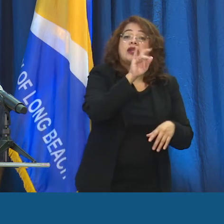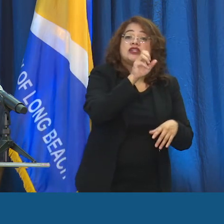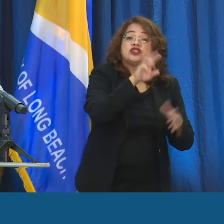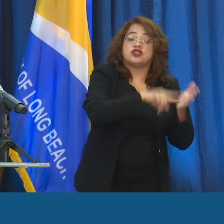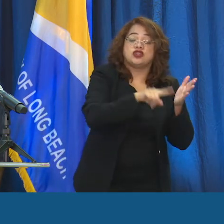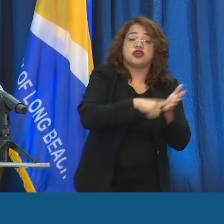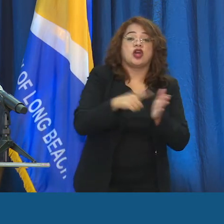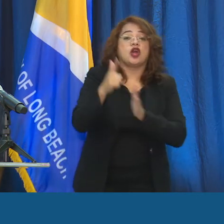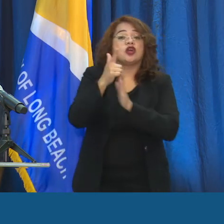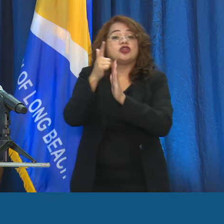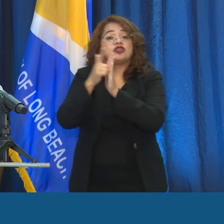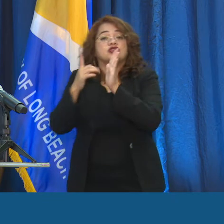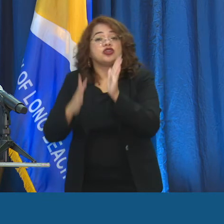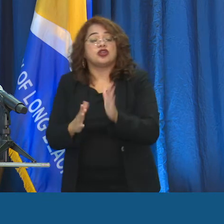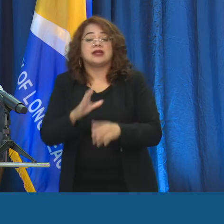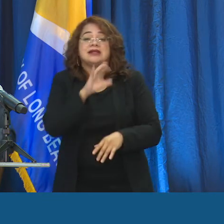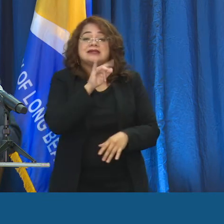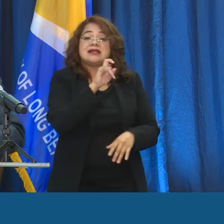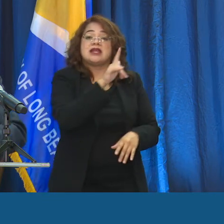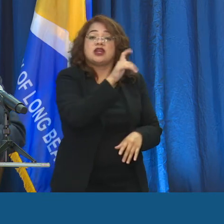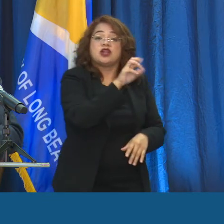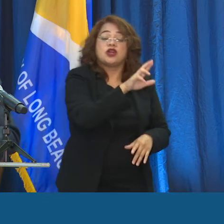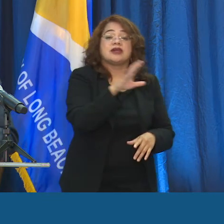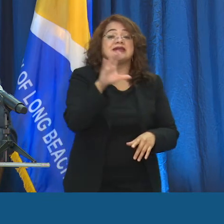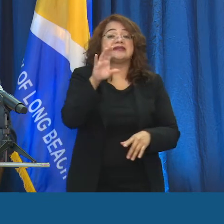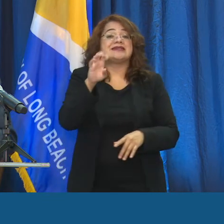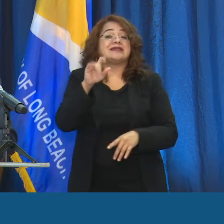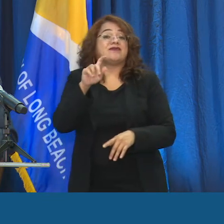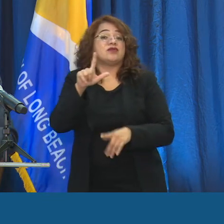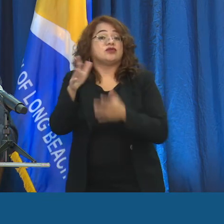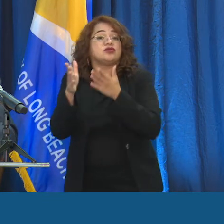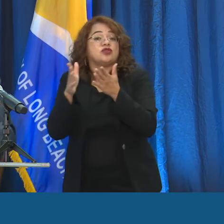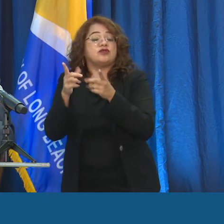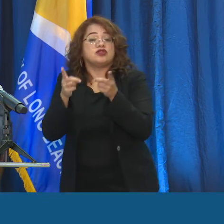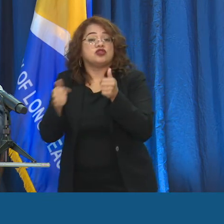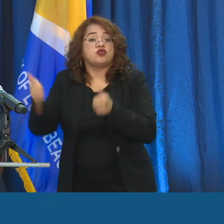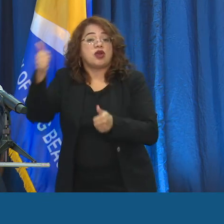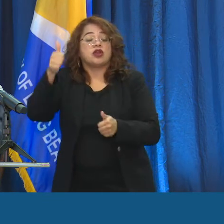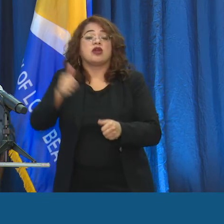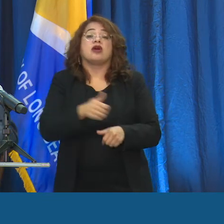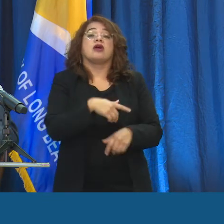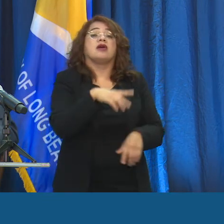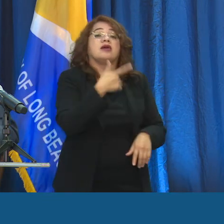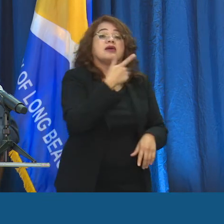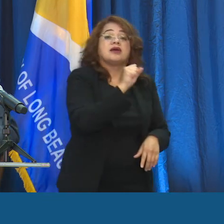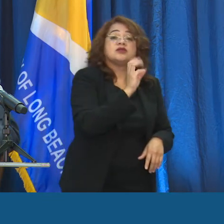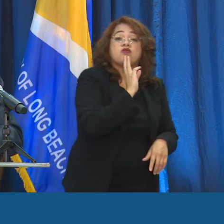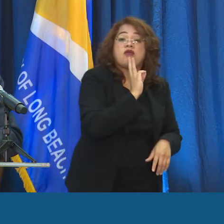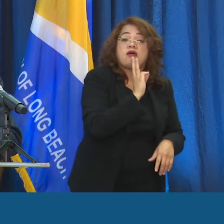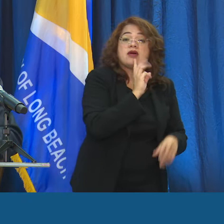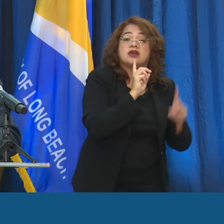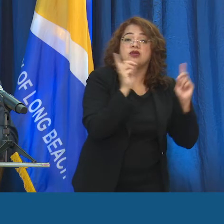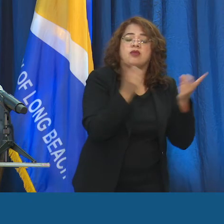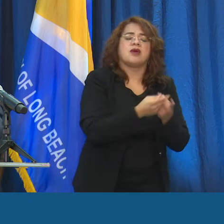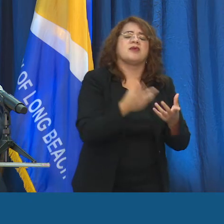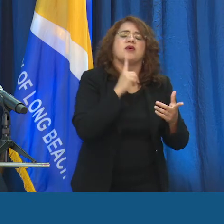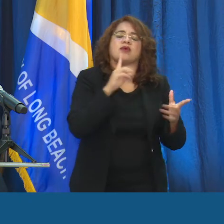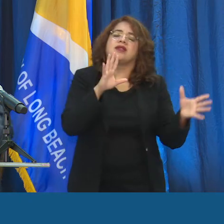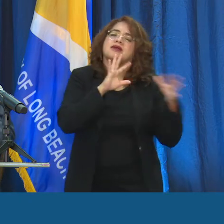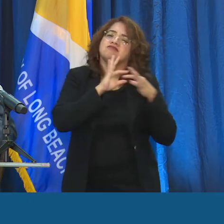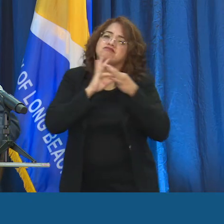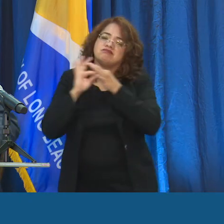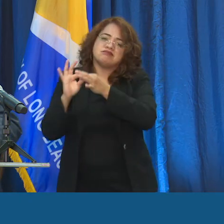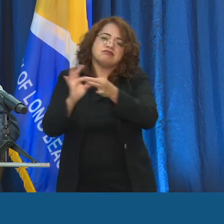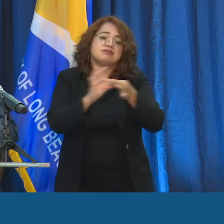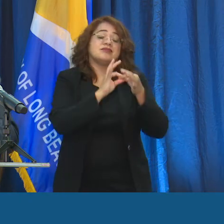attorney, our city clerk, our civil service director, our harbor and water departments. This really is a true team effort, and I'm very proud